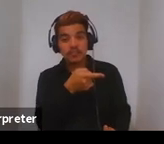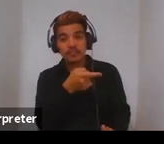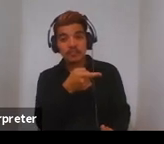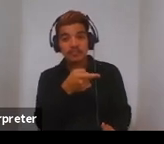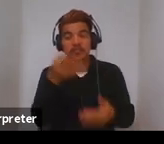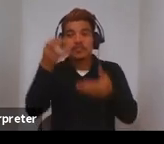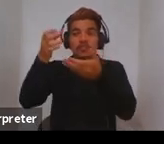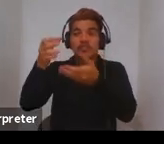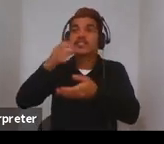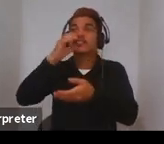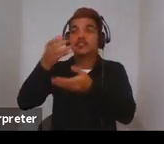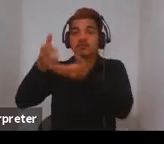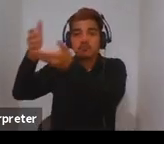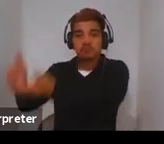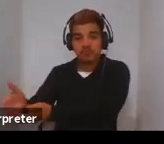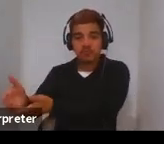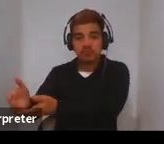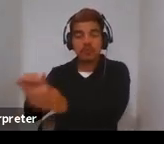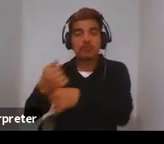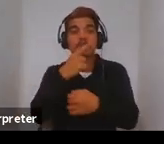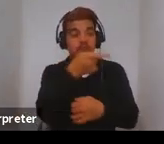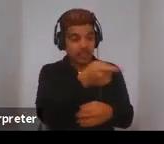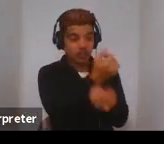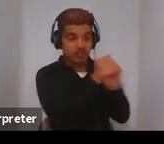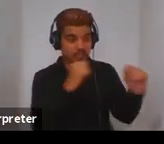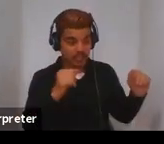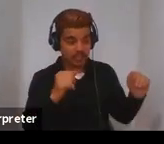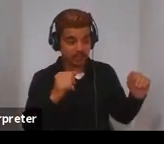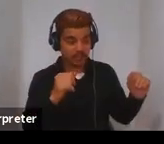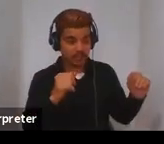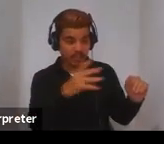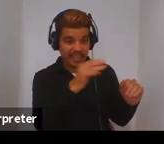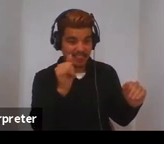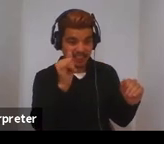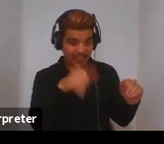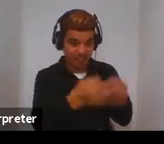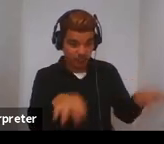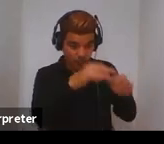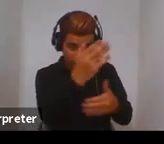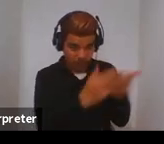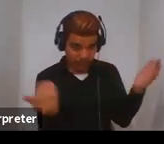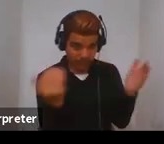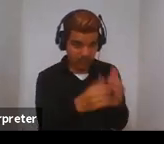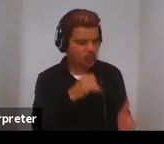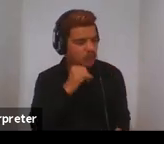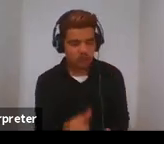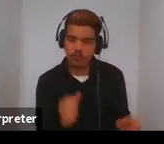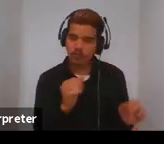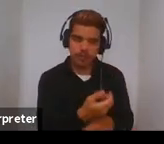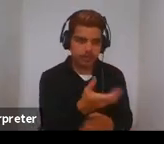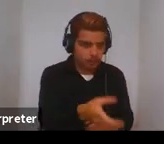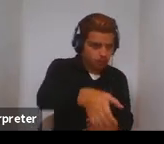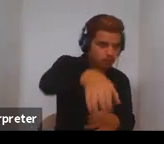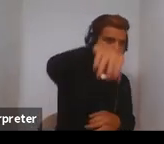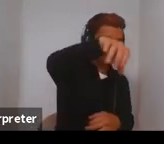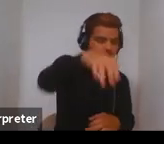down. Make sure the unconscious person is safe. And this is the important part again. Don't make them drink the tea.